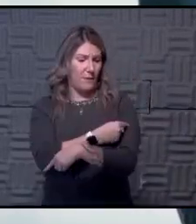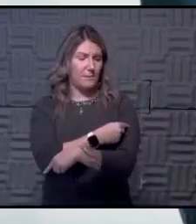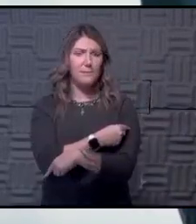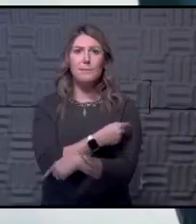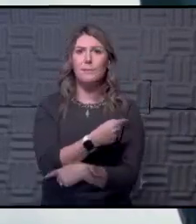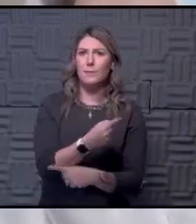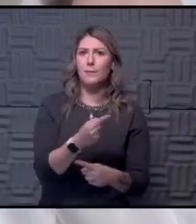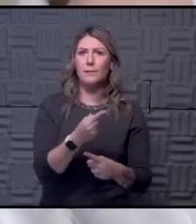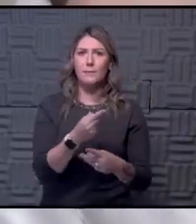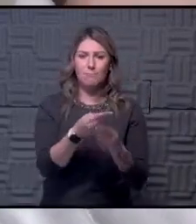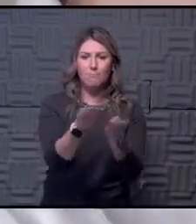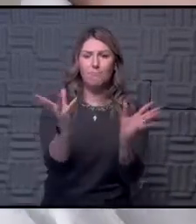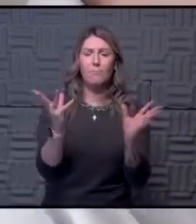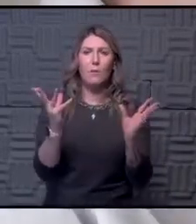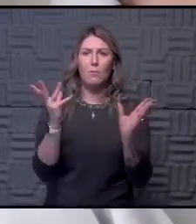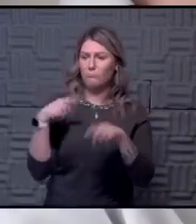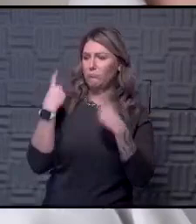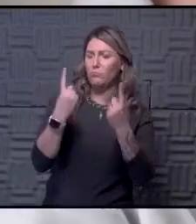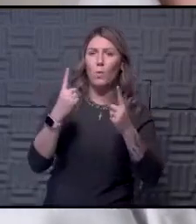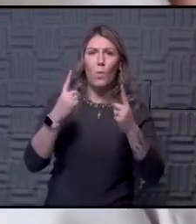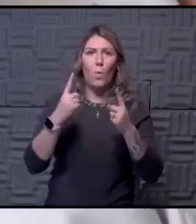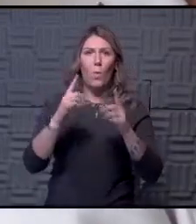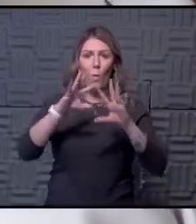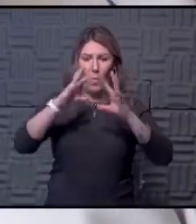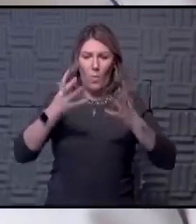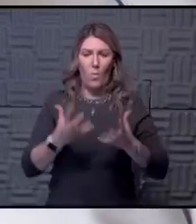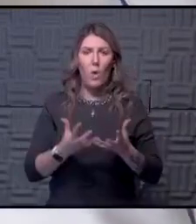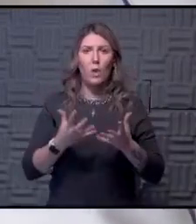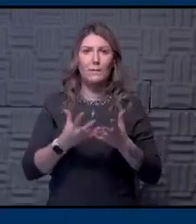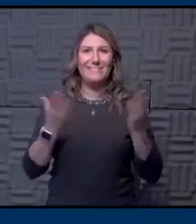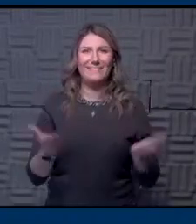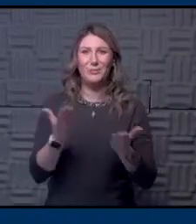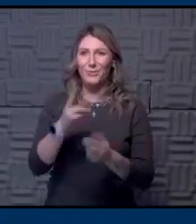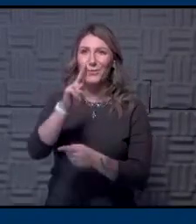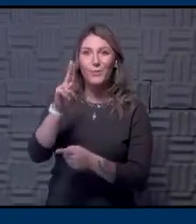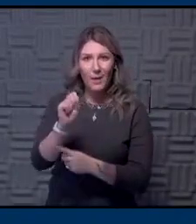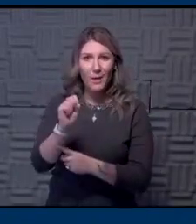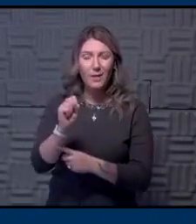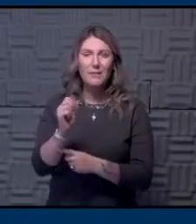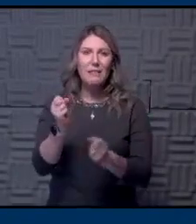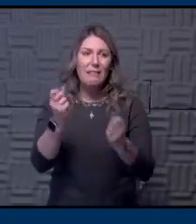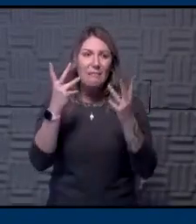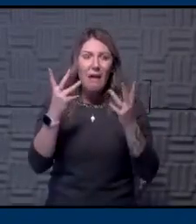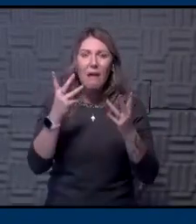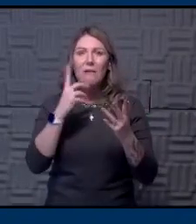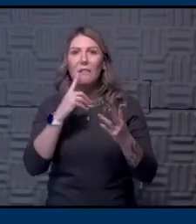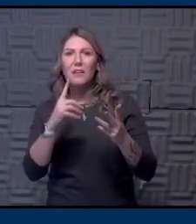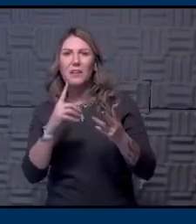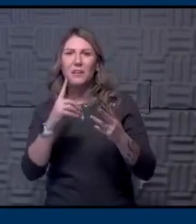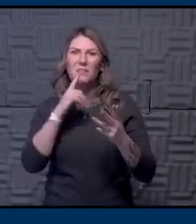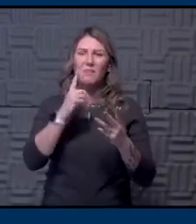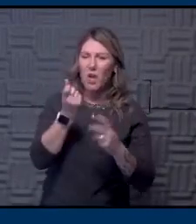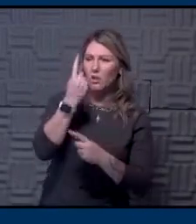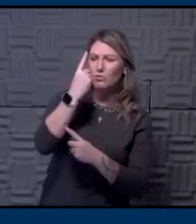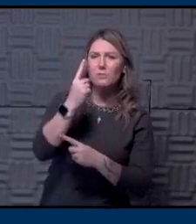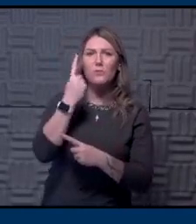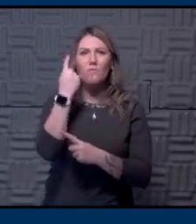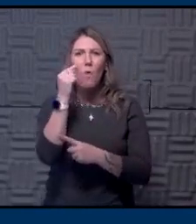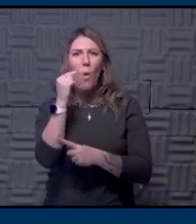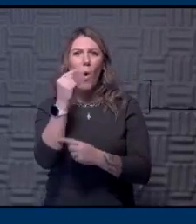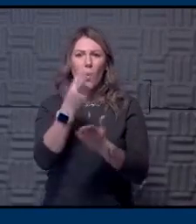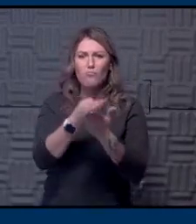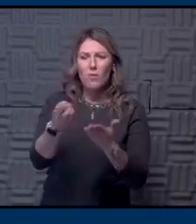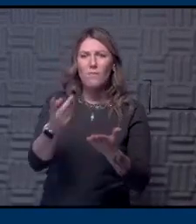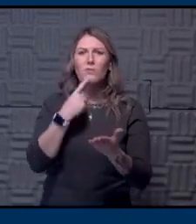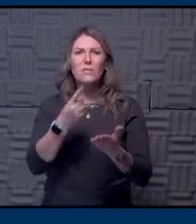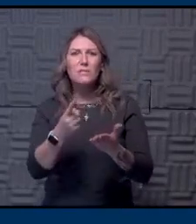that have been administered to date globally have been administered in the United States. Just a lot of sort of grounding points for reference when we talk